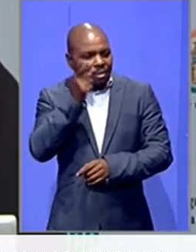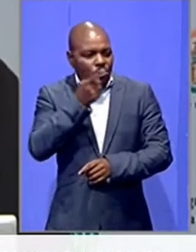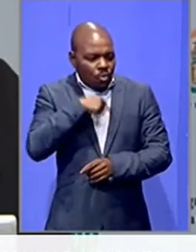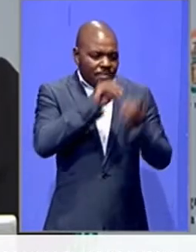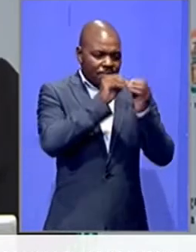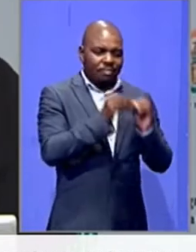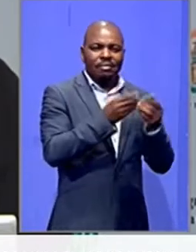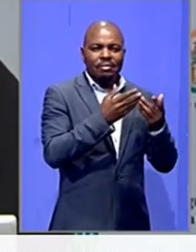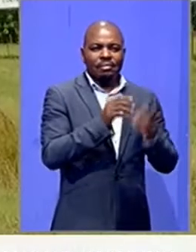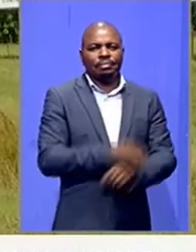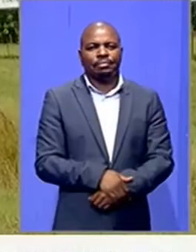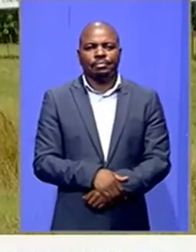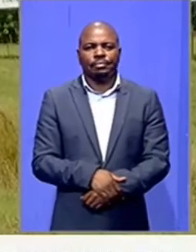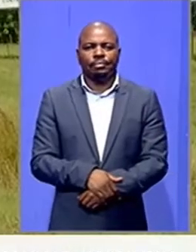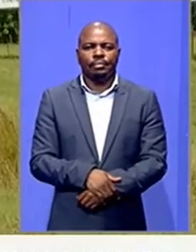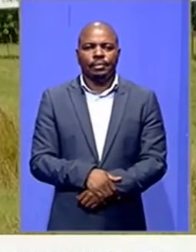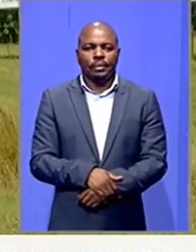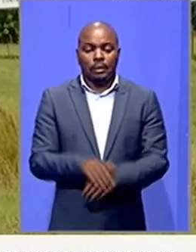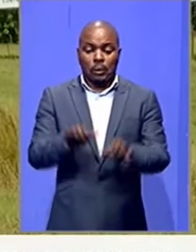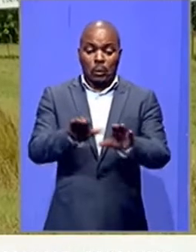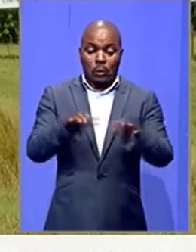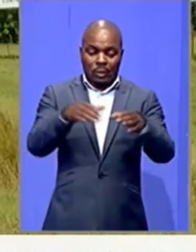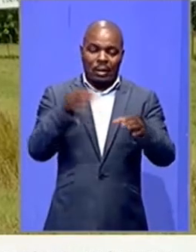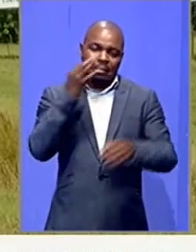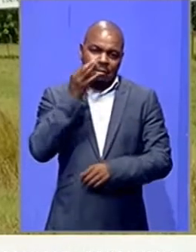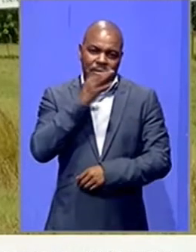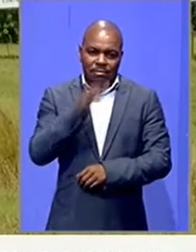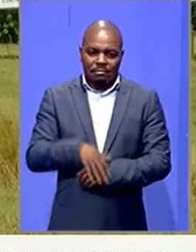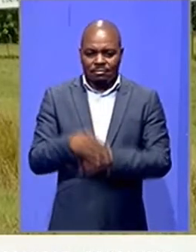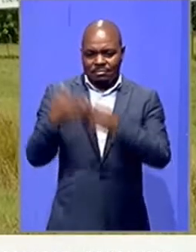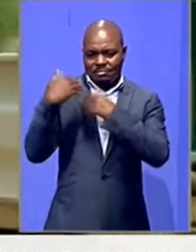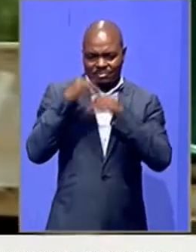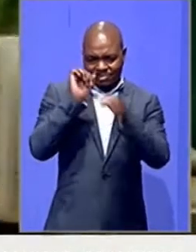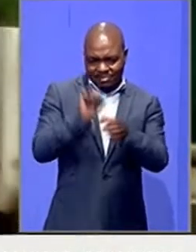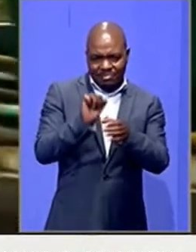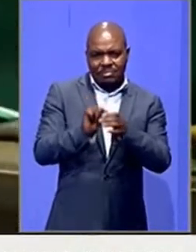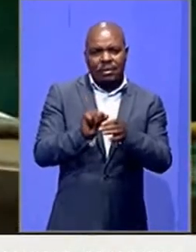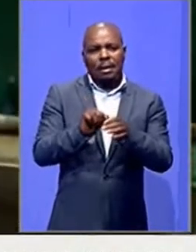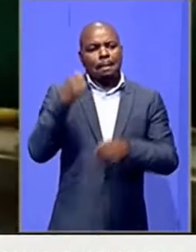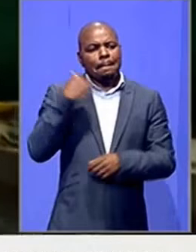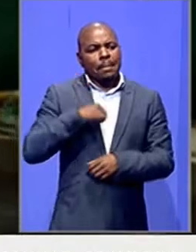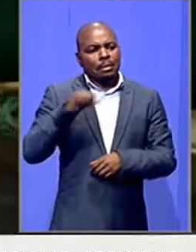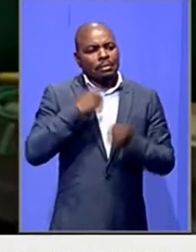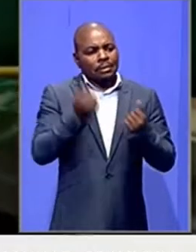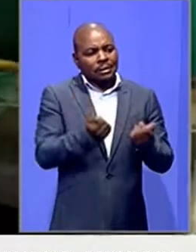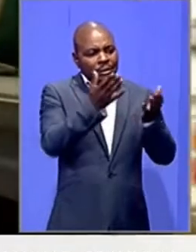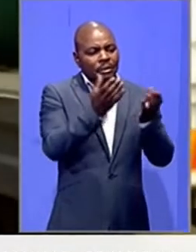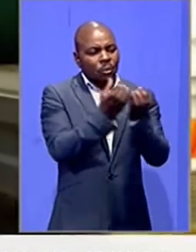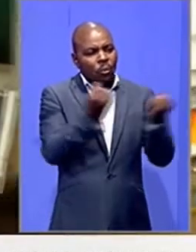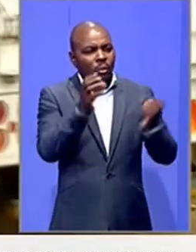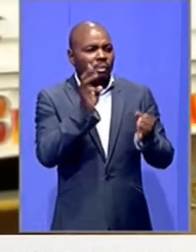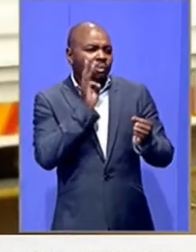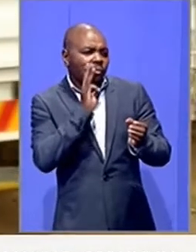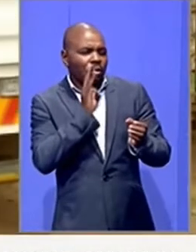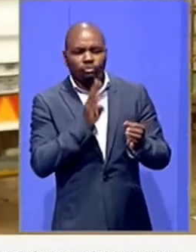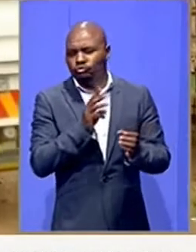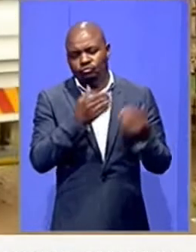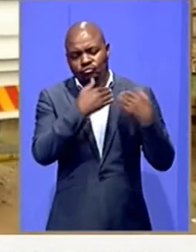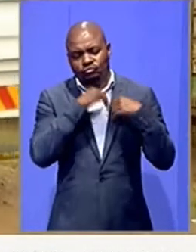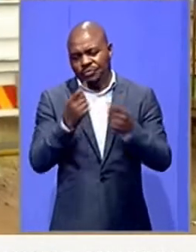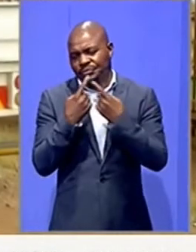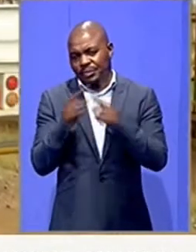the public as well. Setheo se tsweletse ka gore ga se maikarabelo a sona go abela bommasepala ditanka tsa metsi. Being a